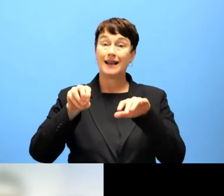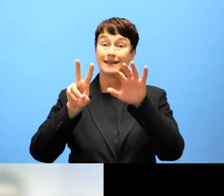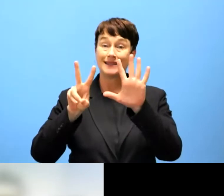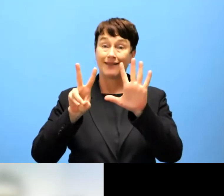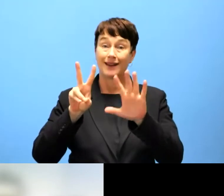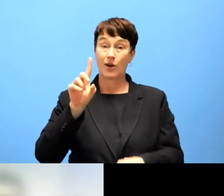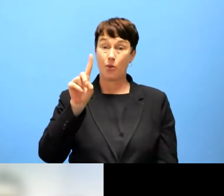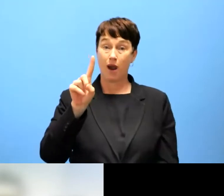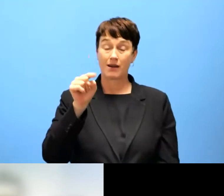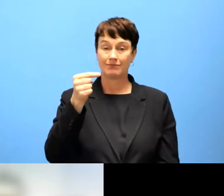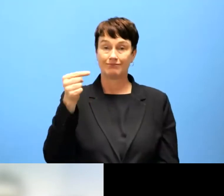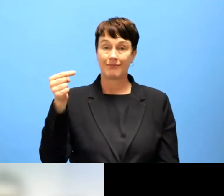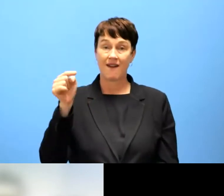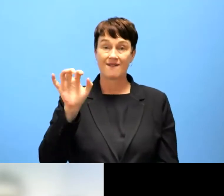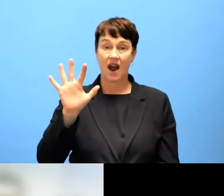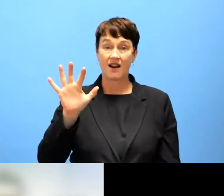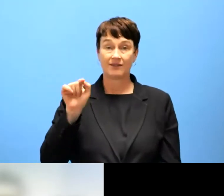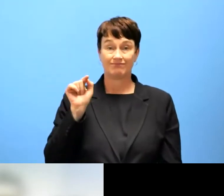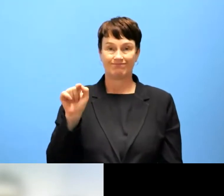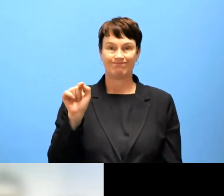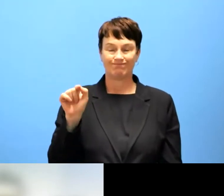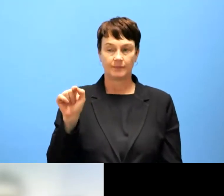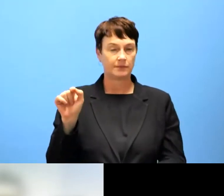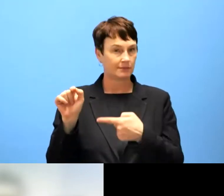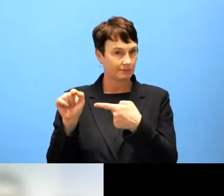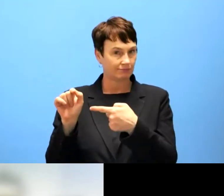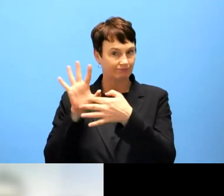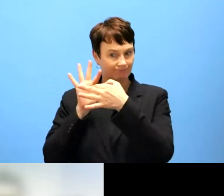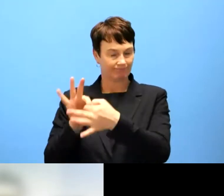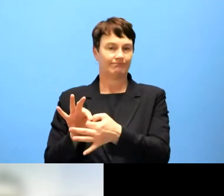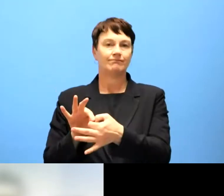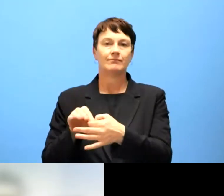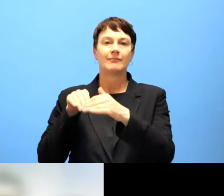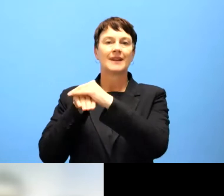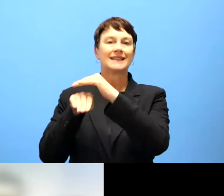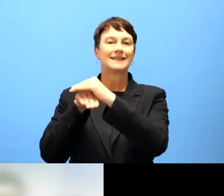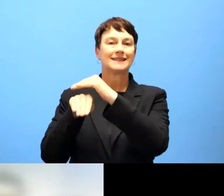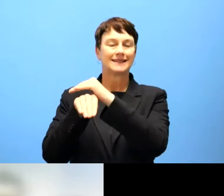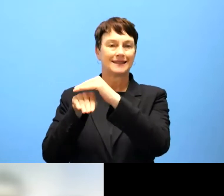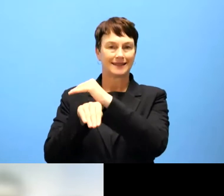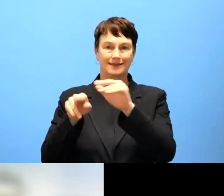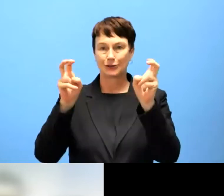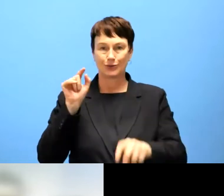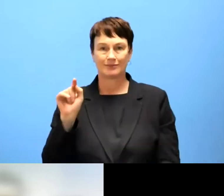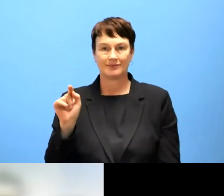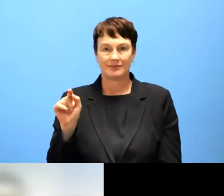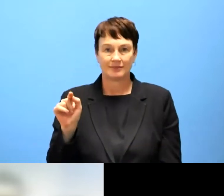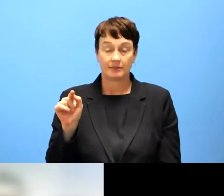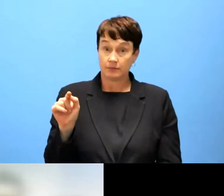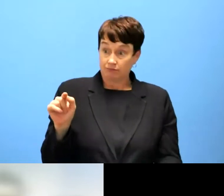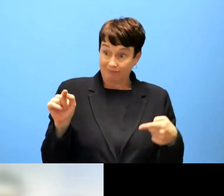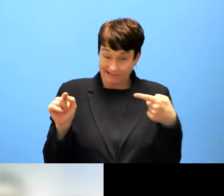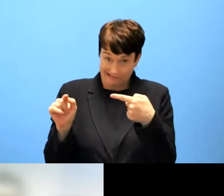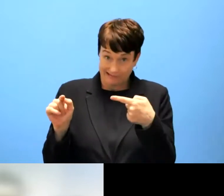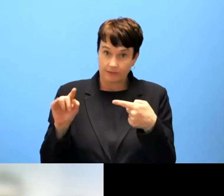20071-5, where it is dealing with accessibility settings, which should be accessible. So this is an